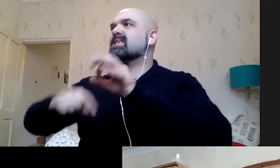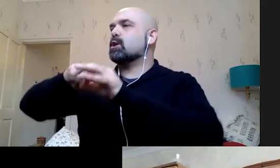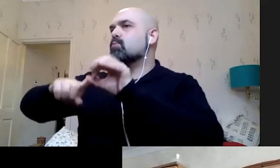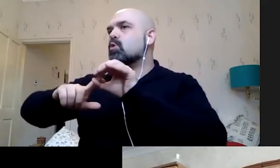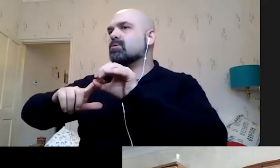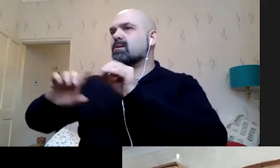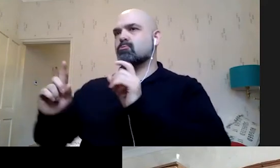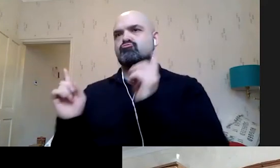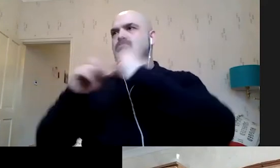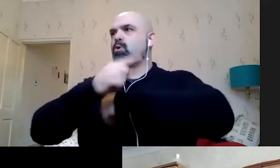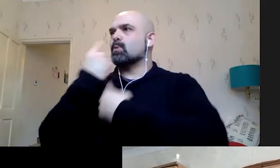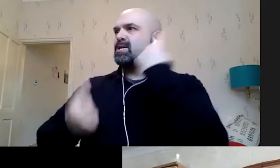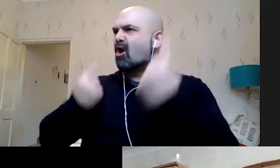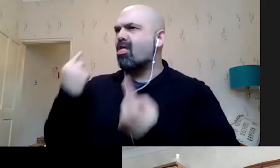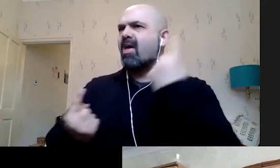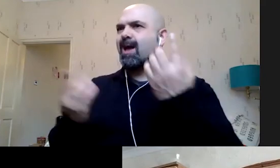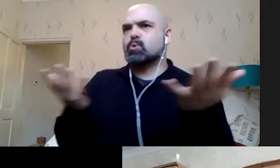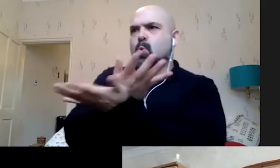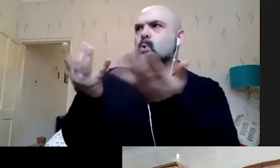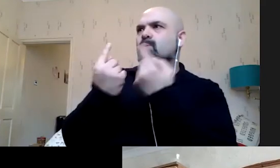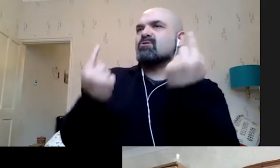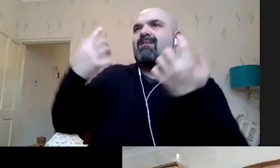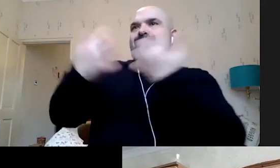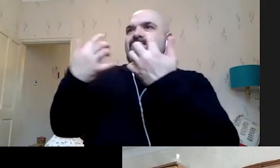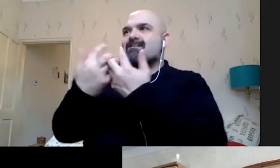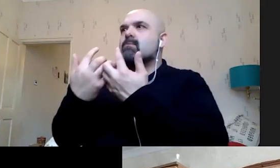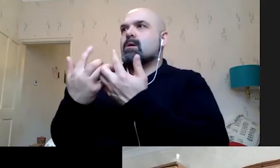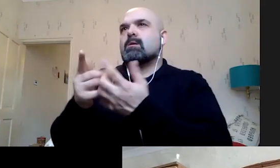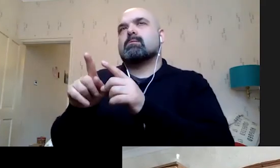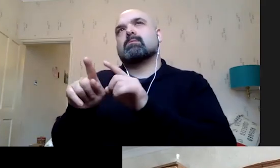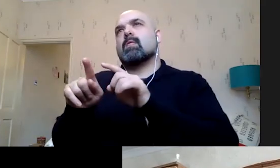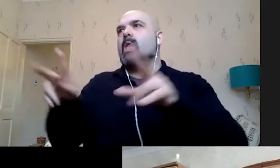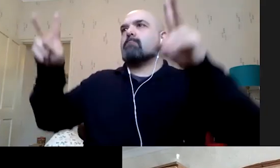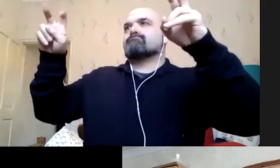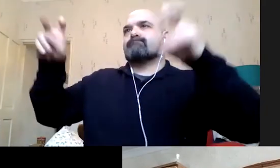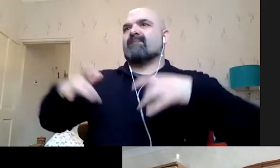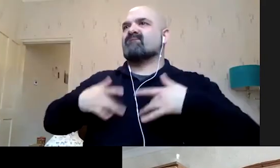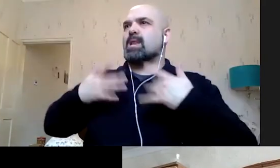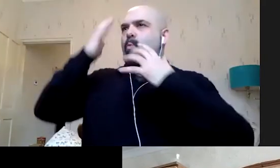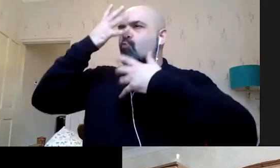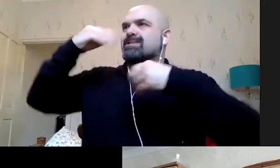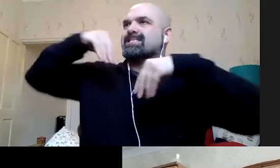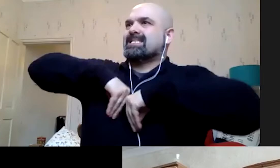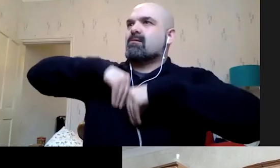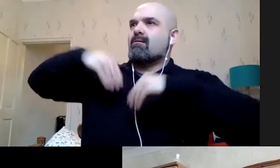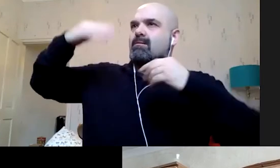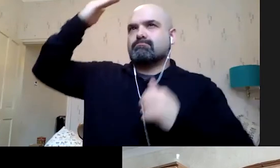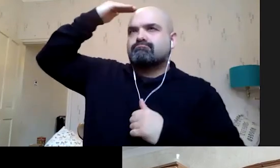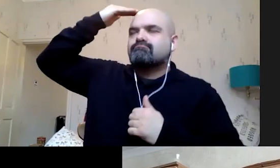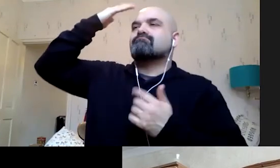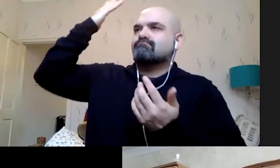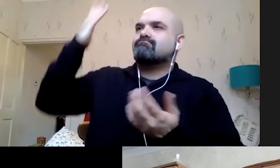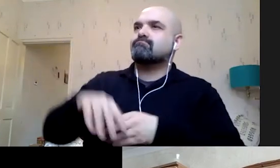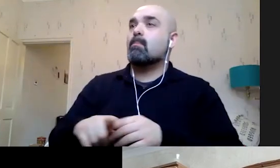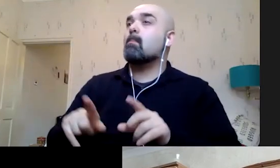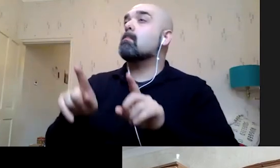talk to each other, really, that can sometimes perpetuate these feelings, these worries inside your head. But then also sometimes